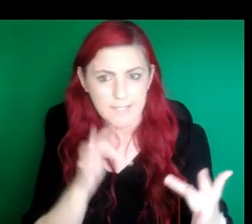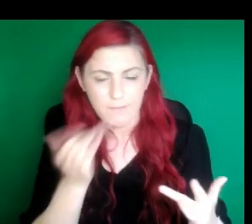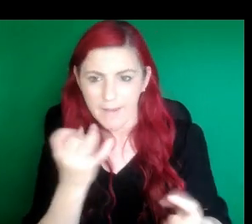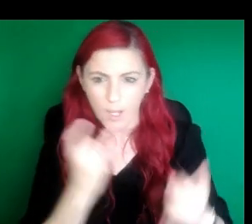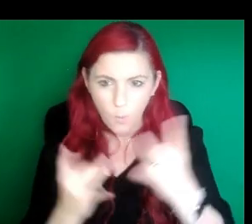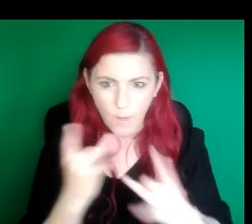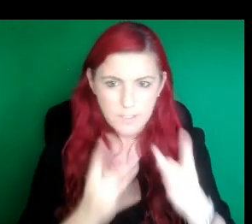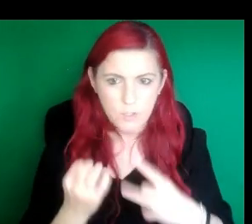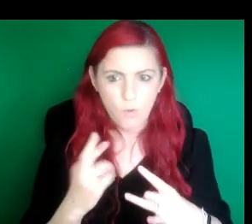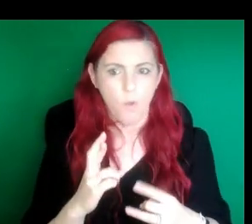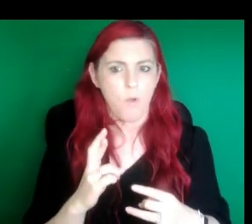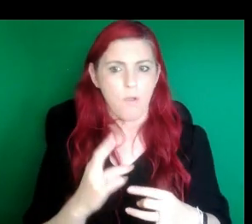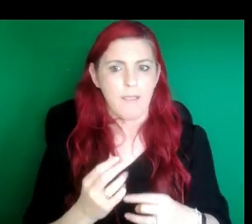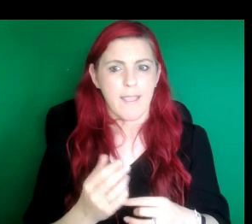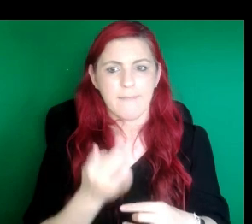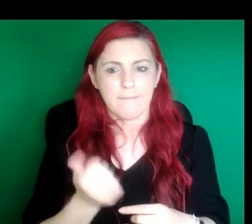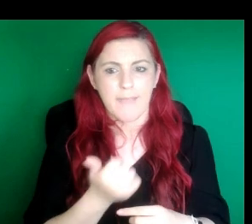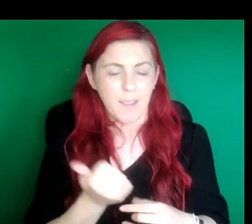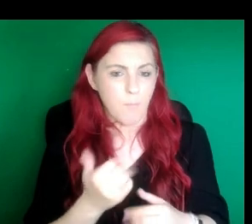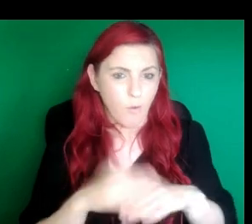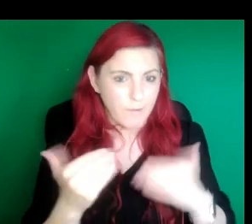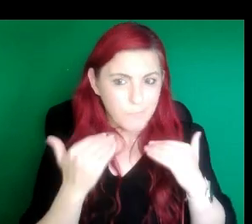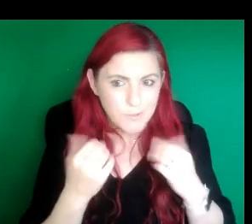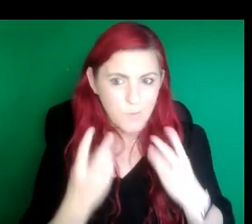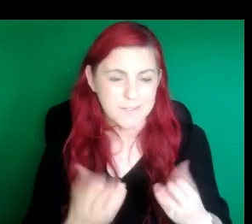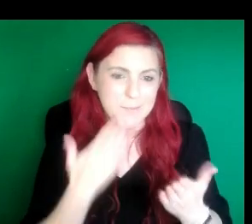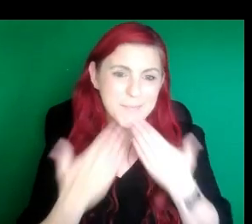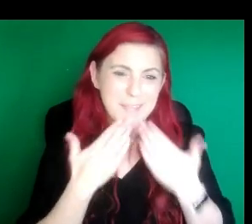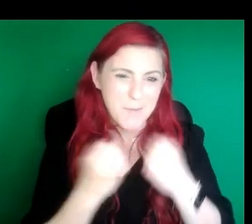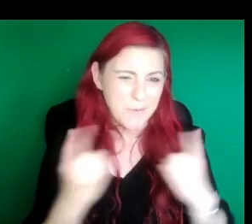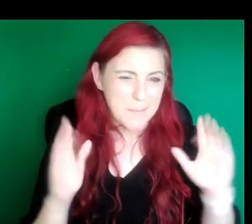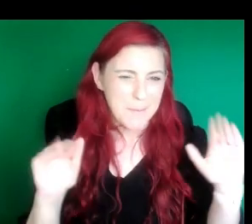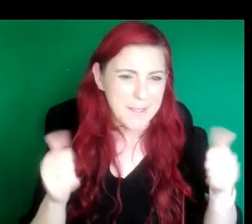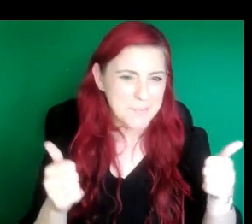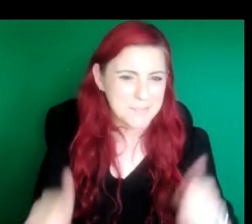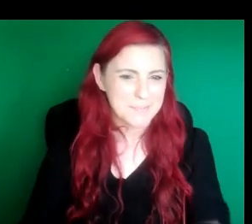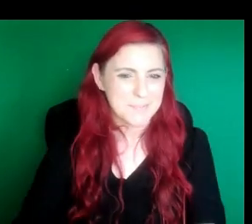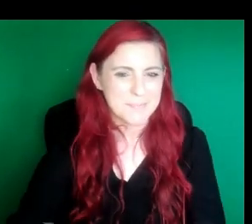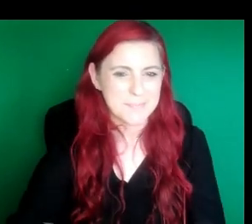if you have any questions or want some of the content for this. So yeah, thank you.